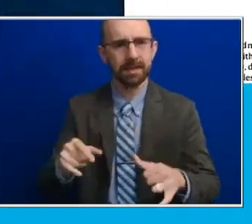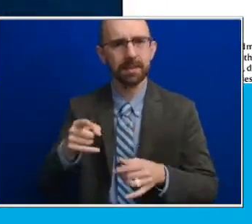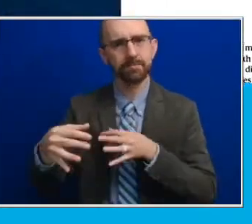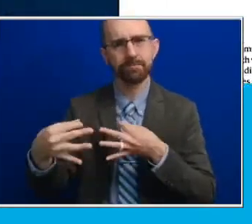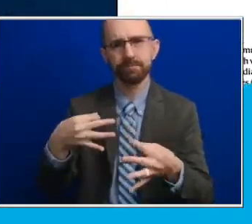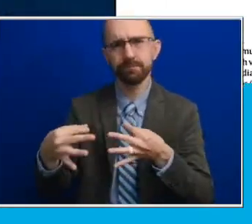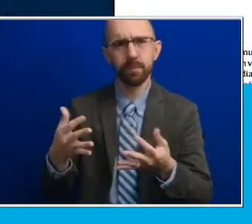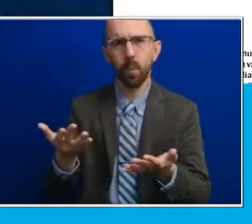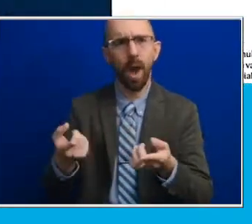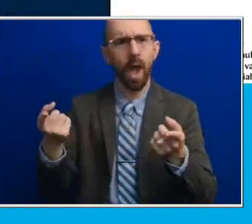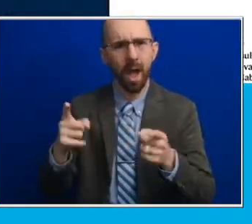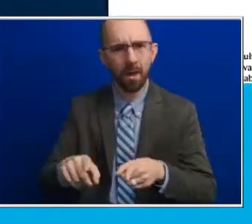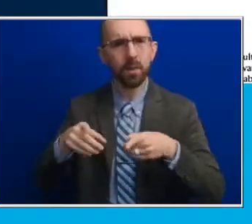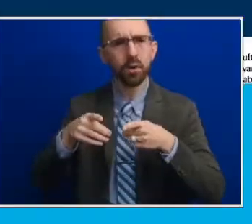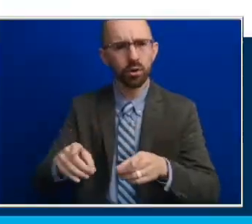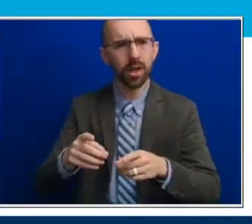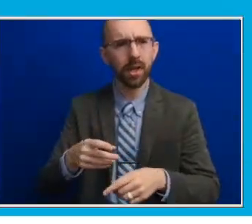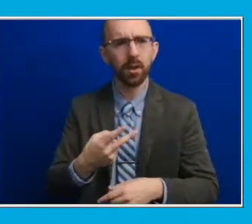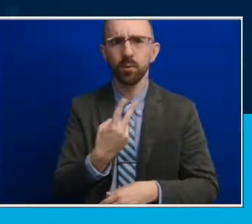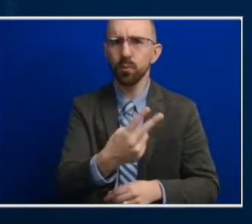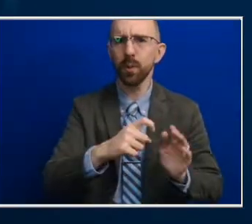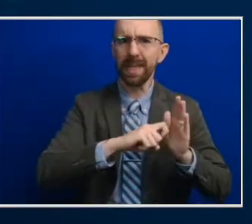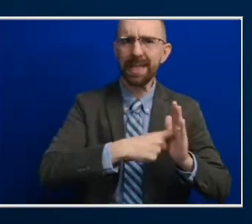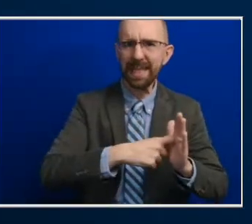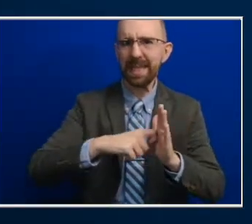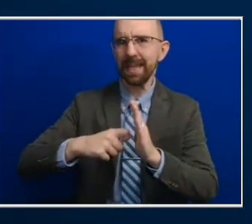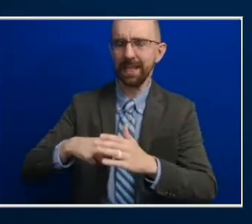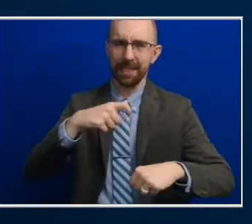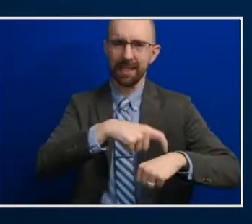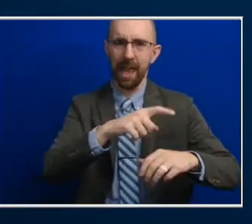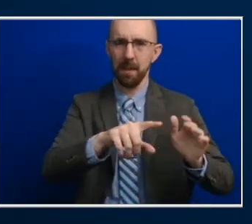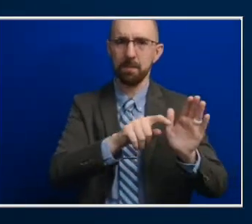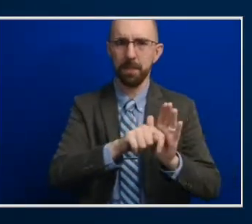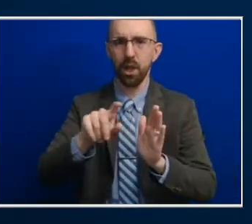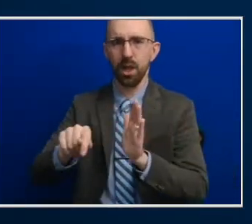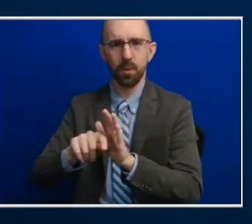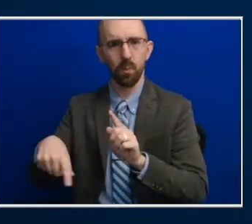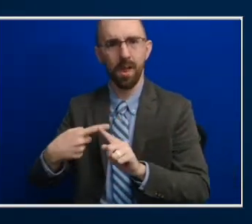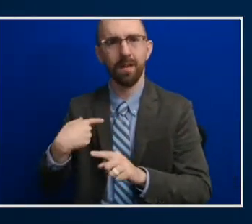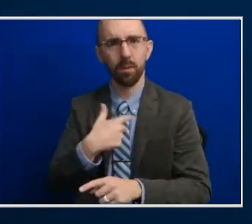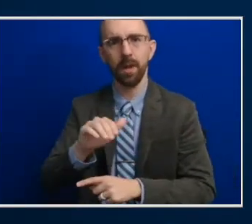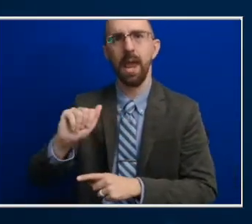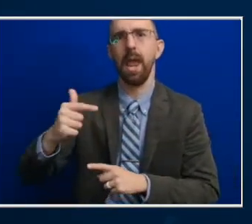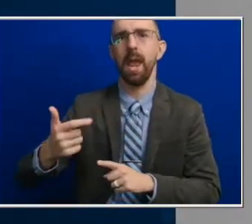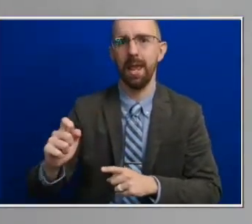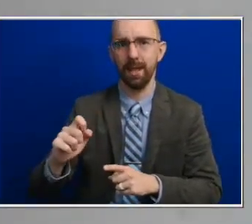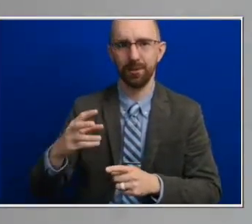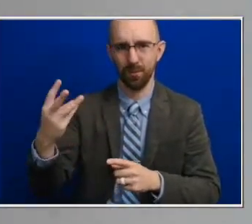happening during the two key windows of time when we age. Wednesday at 8.